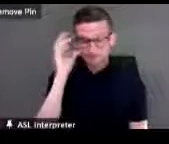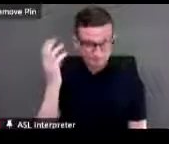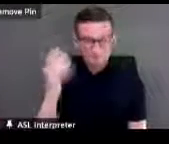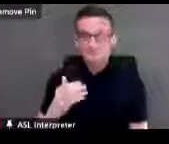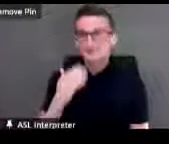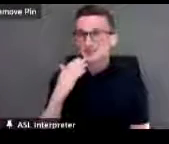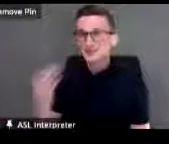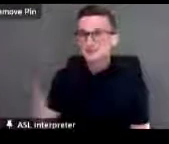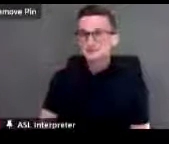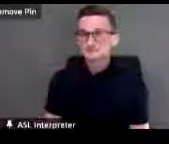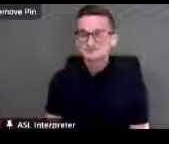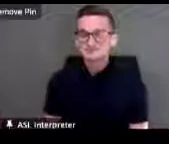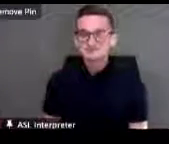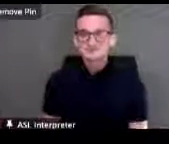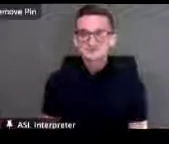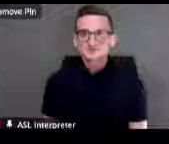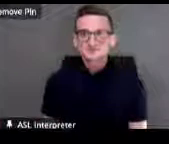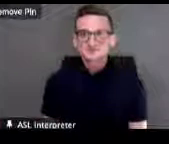you very much.